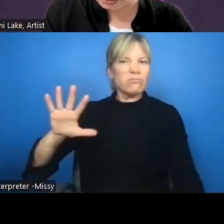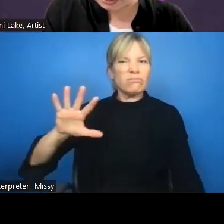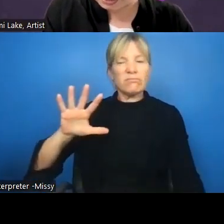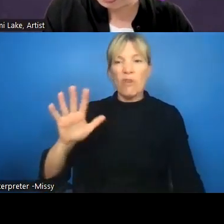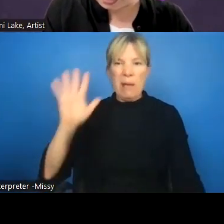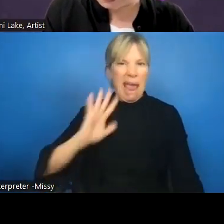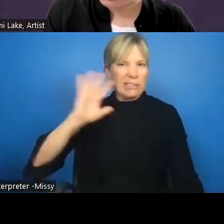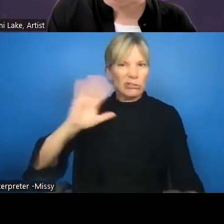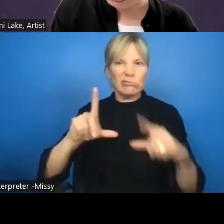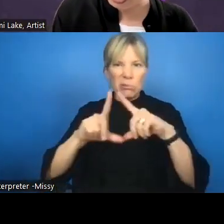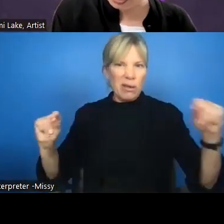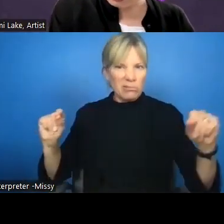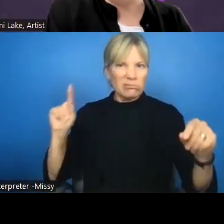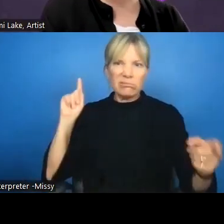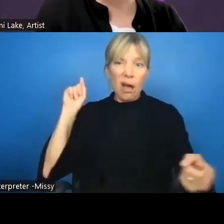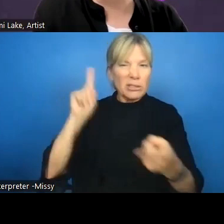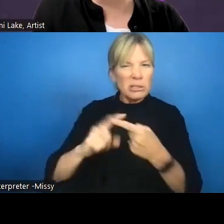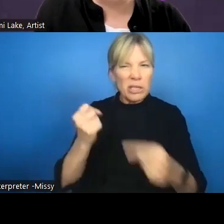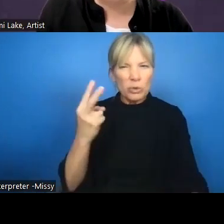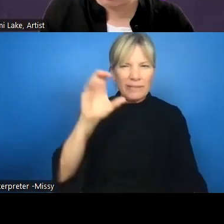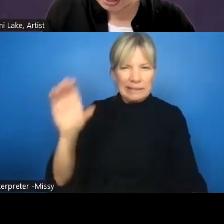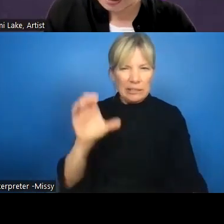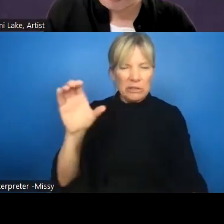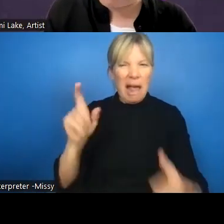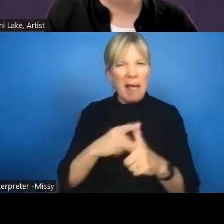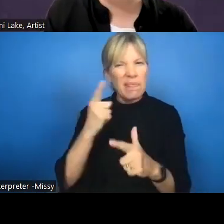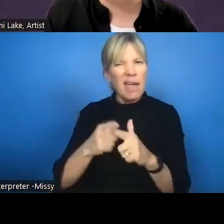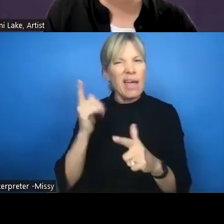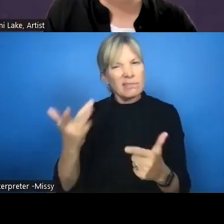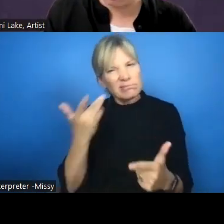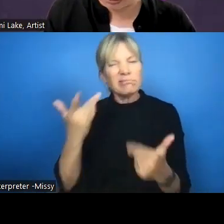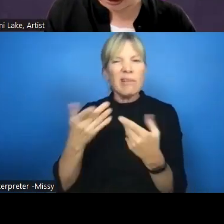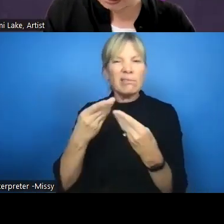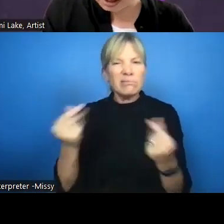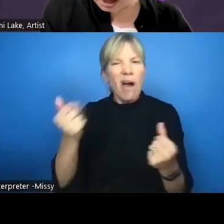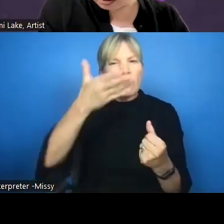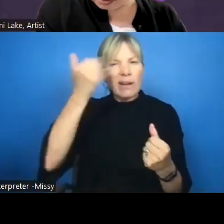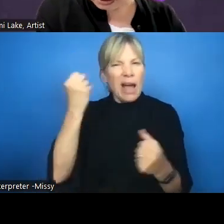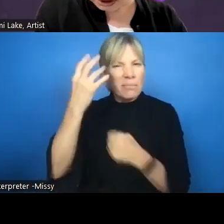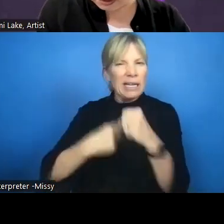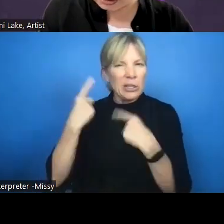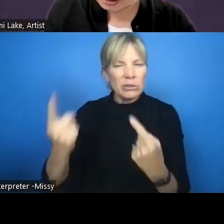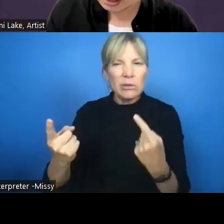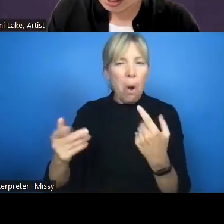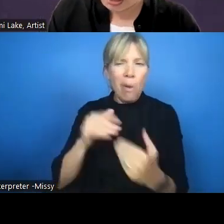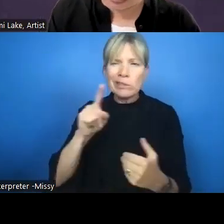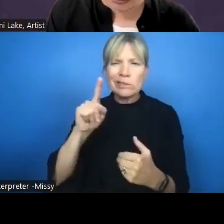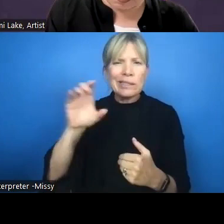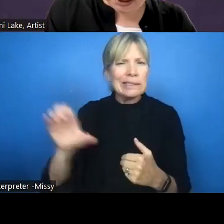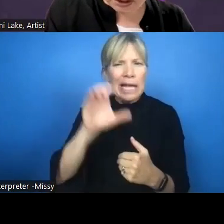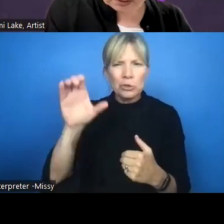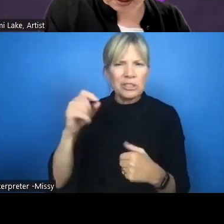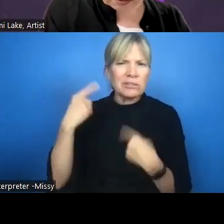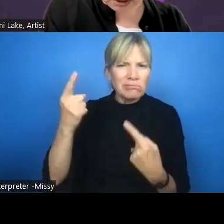the 12th century, but kind of forgotten for many years, almost centuries. And